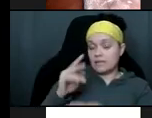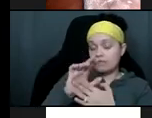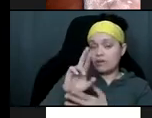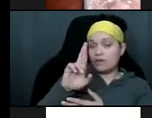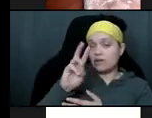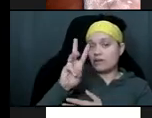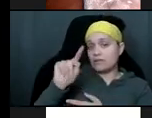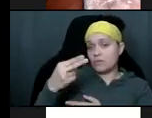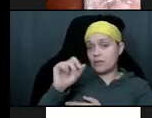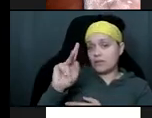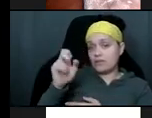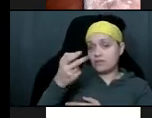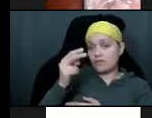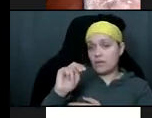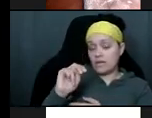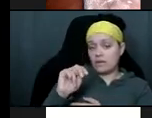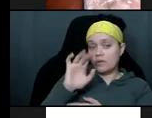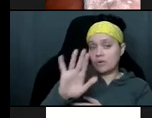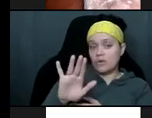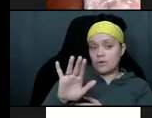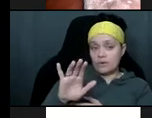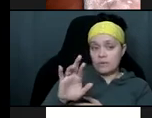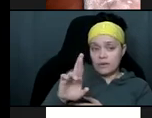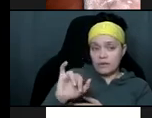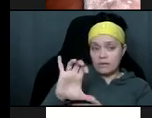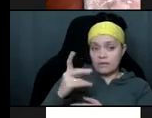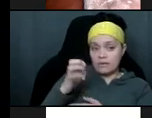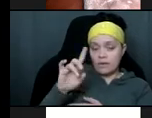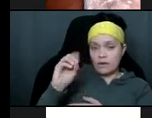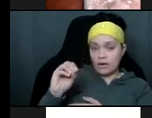where Khan is played by Ricardo Montalban.